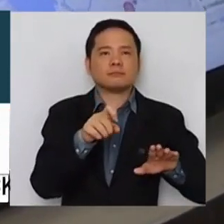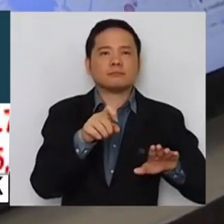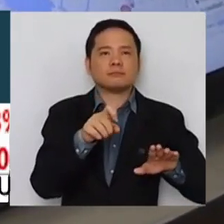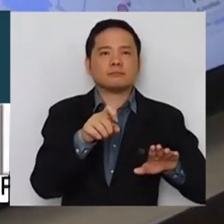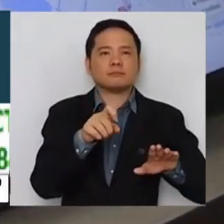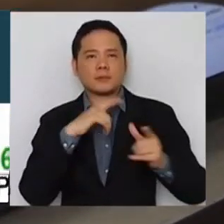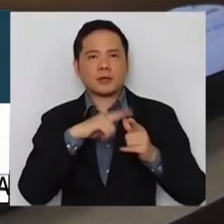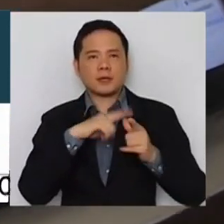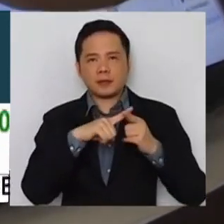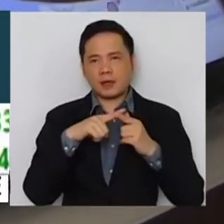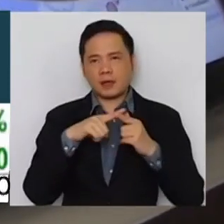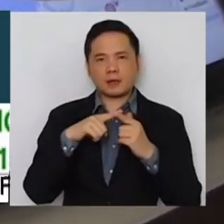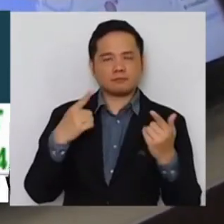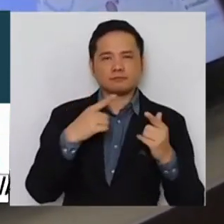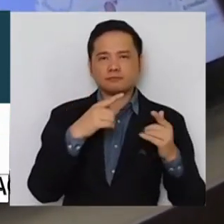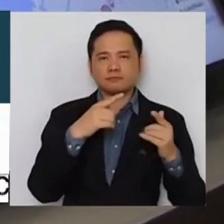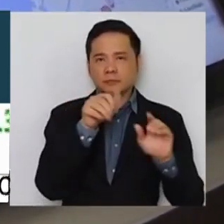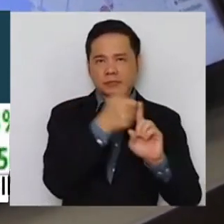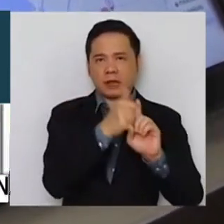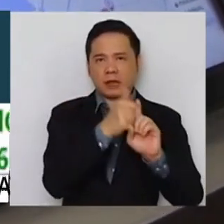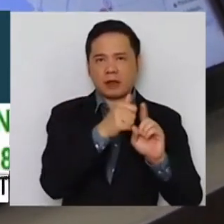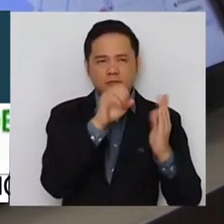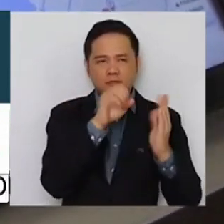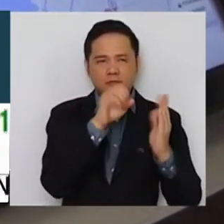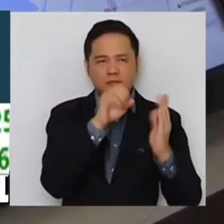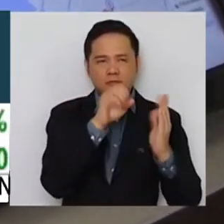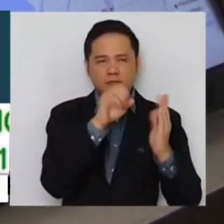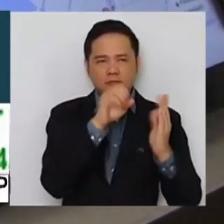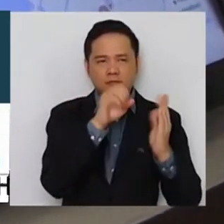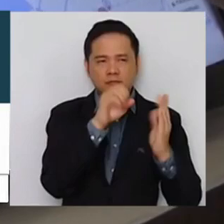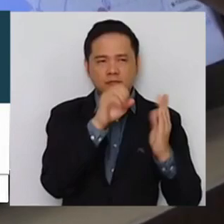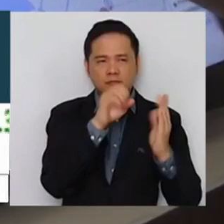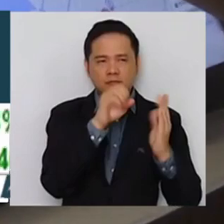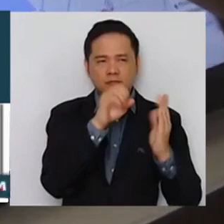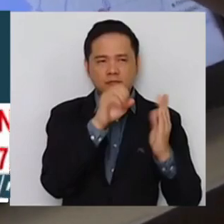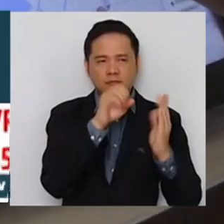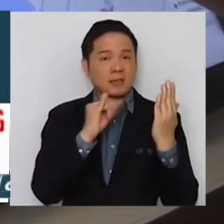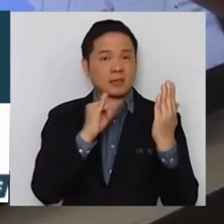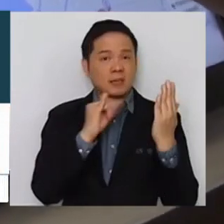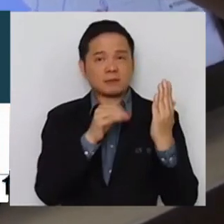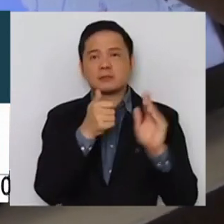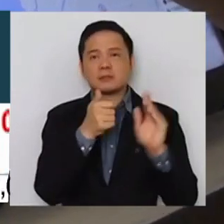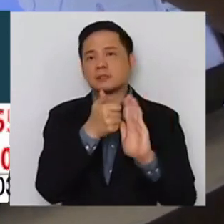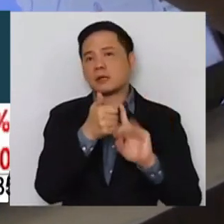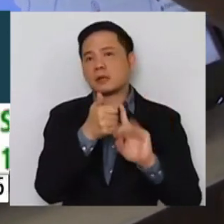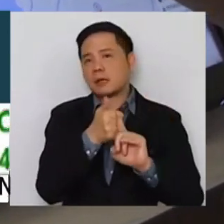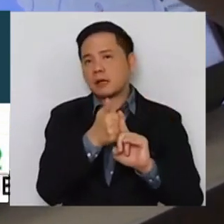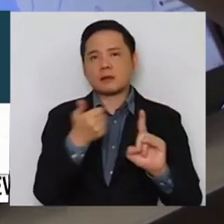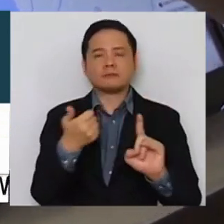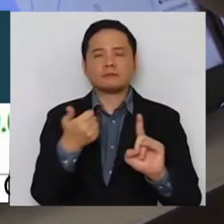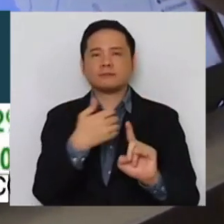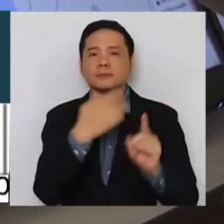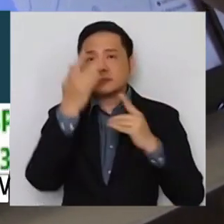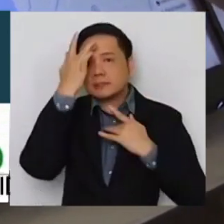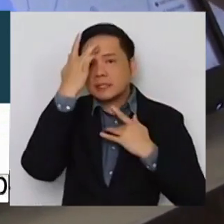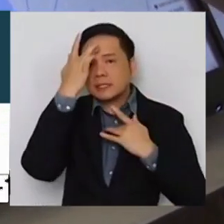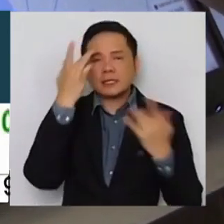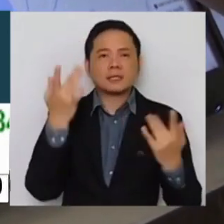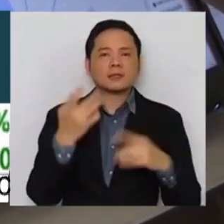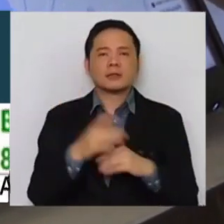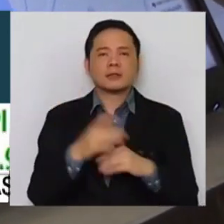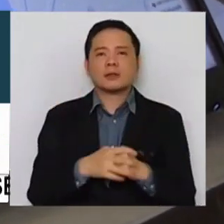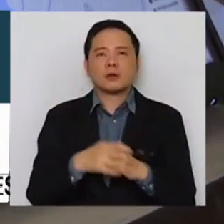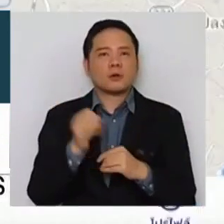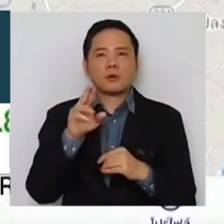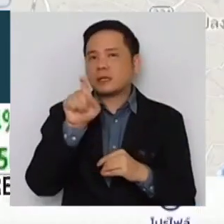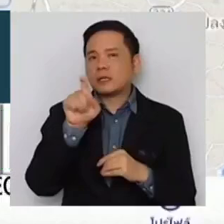need. For example, in this case, there's a sick patient and need oxygen and medicine,